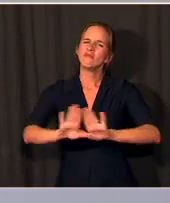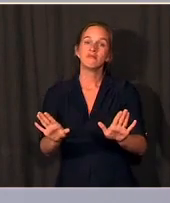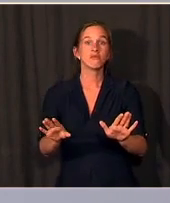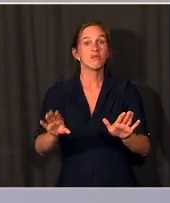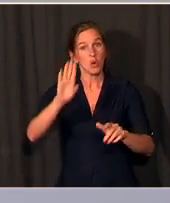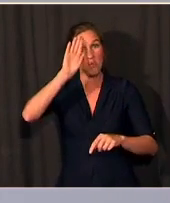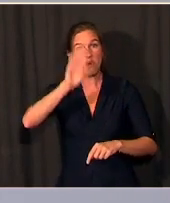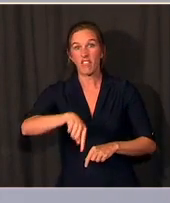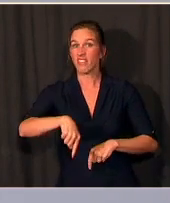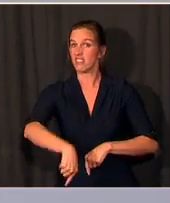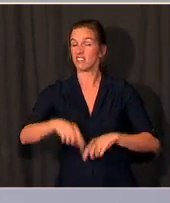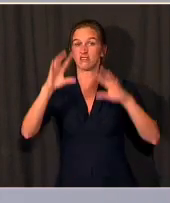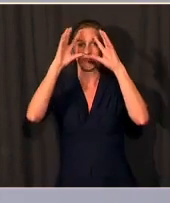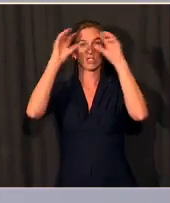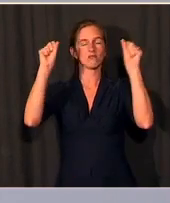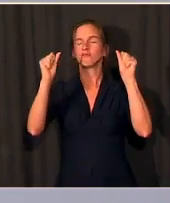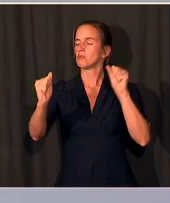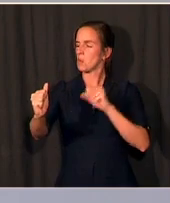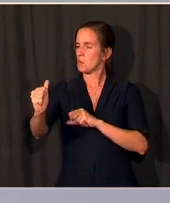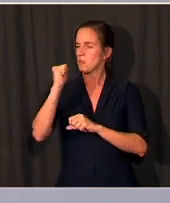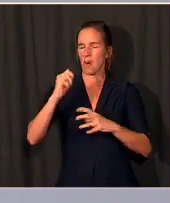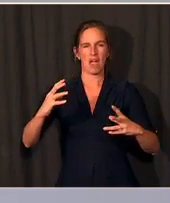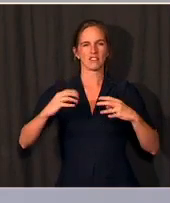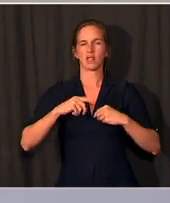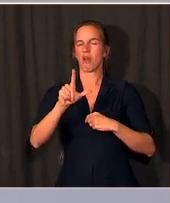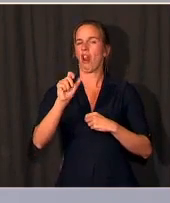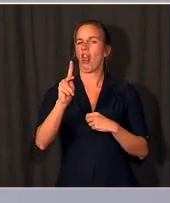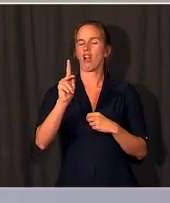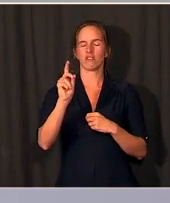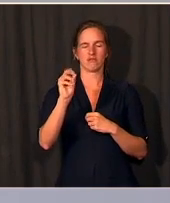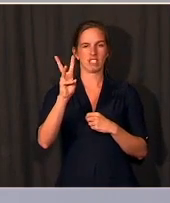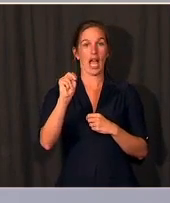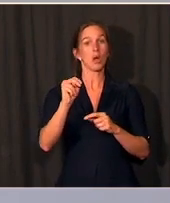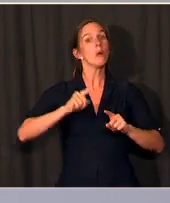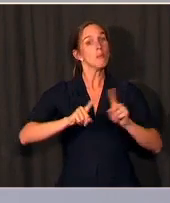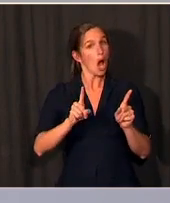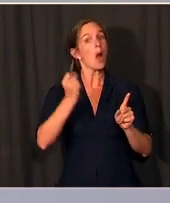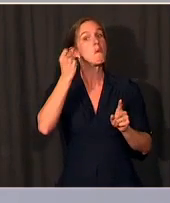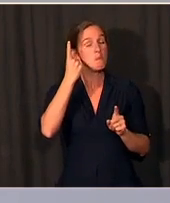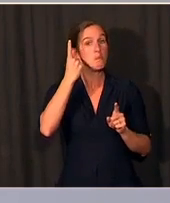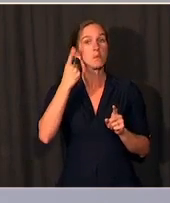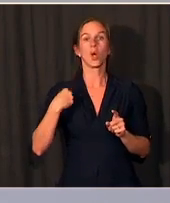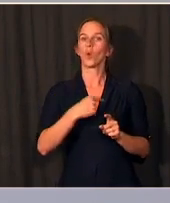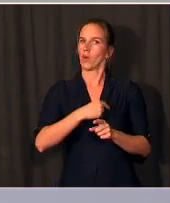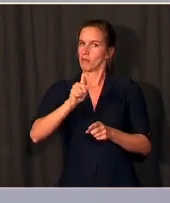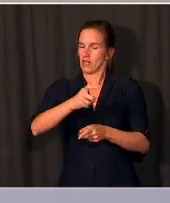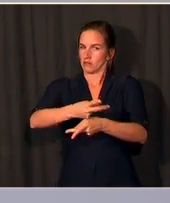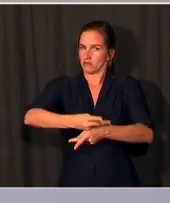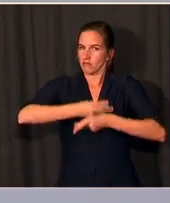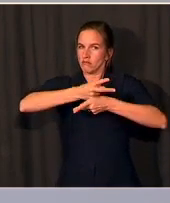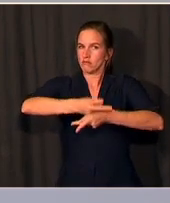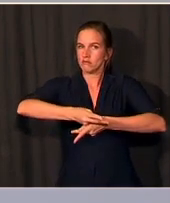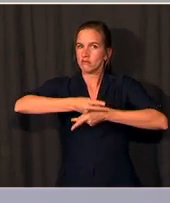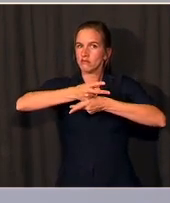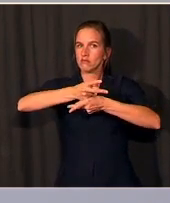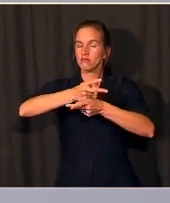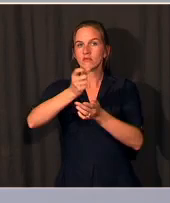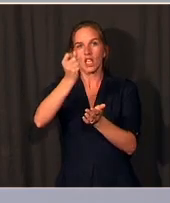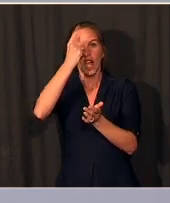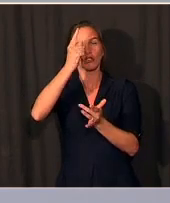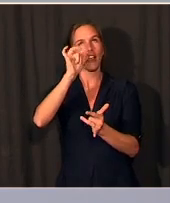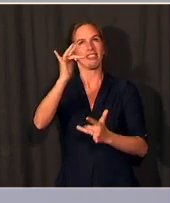any circumstances, will not go to a lockdown, but will be very vigilant, very careful. We understand the disease. It's